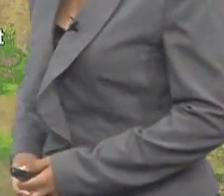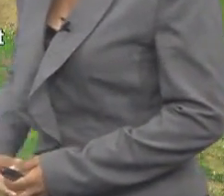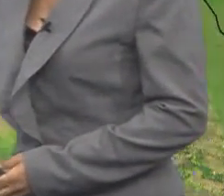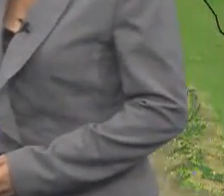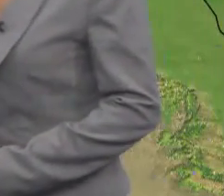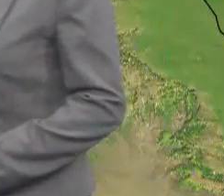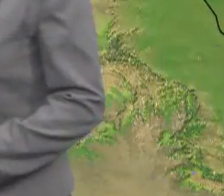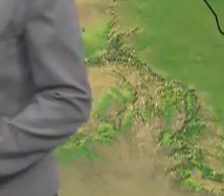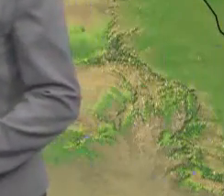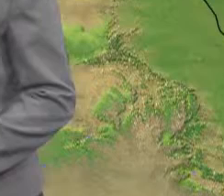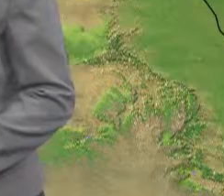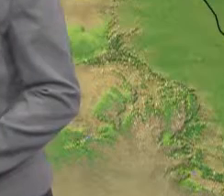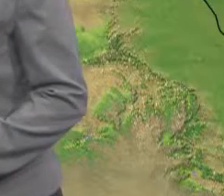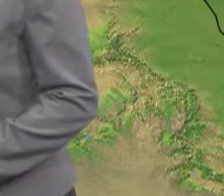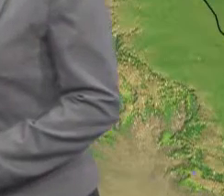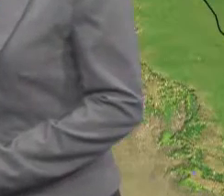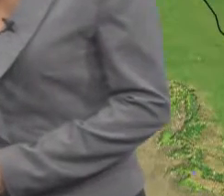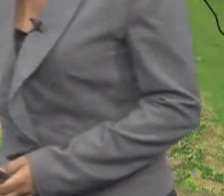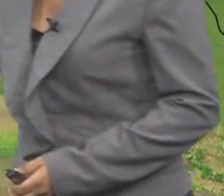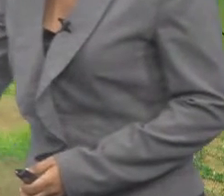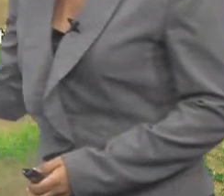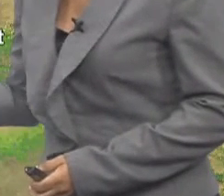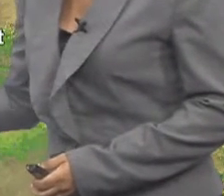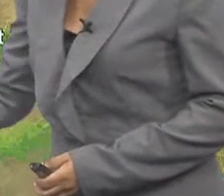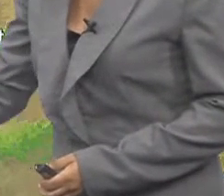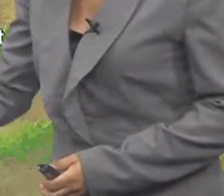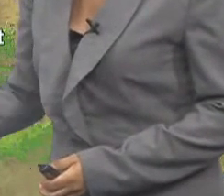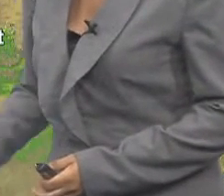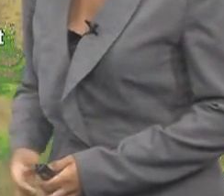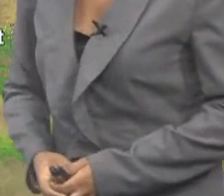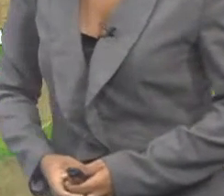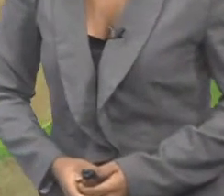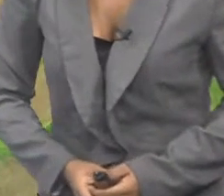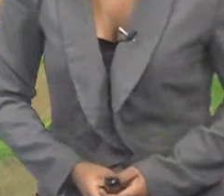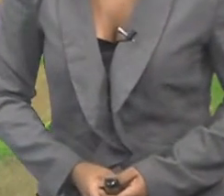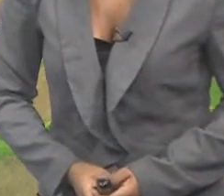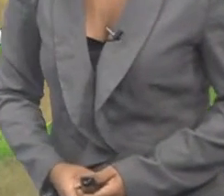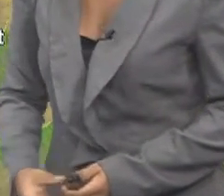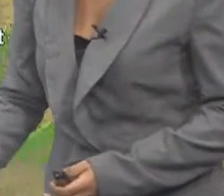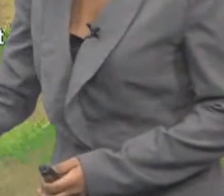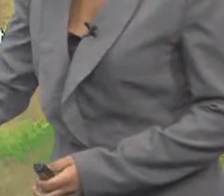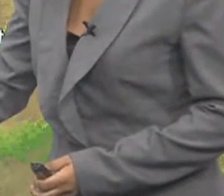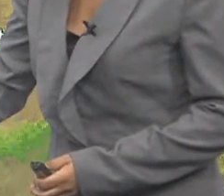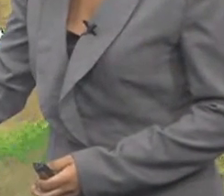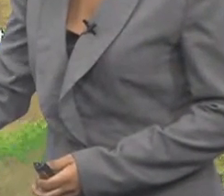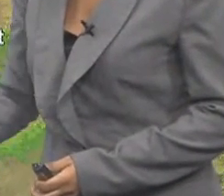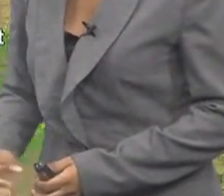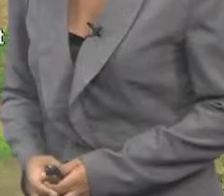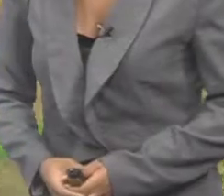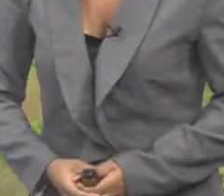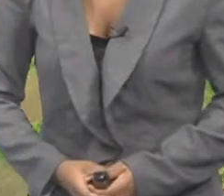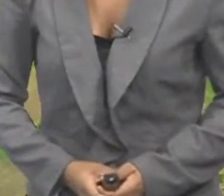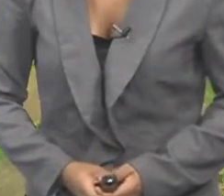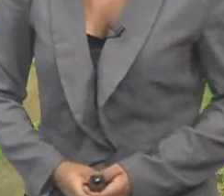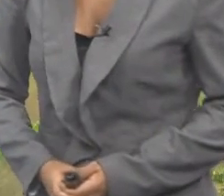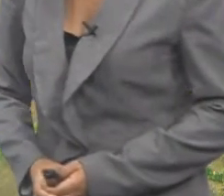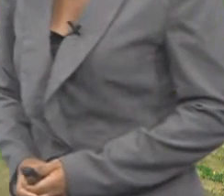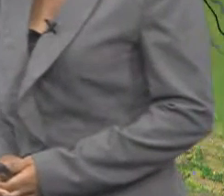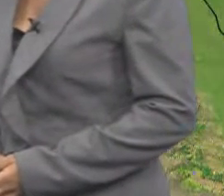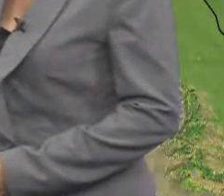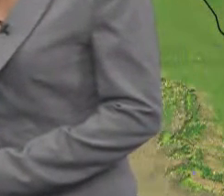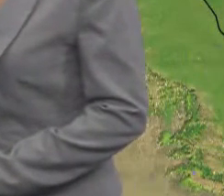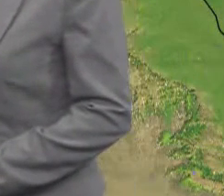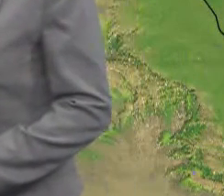mild over Kalahari, southern southeast Gauteng, Kwene, ranging between 23 degrees Celsius at Good Hope